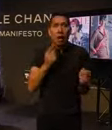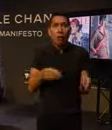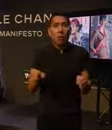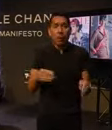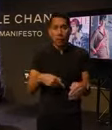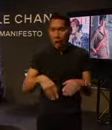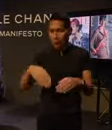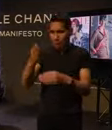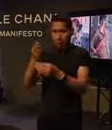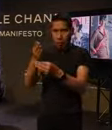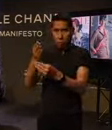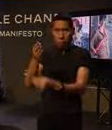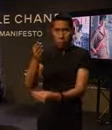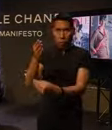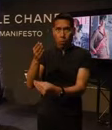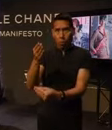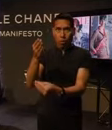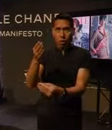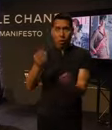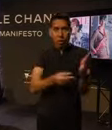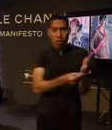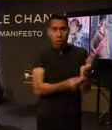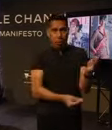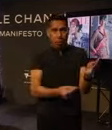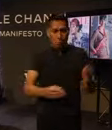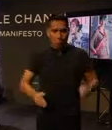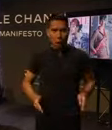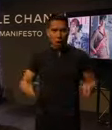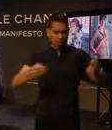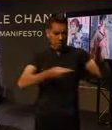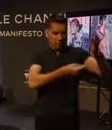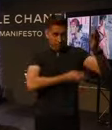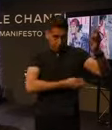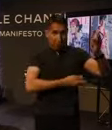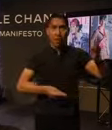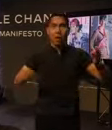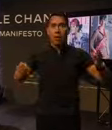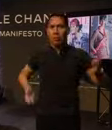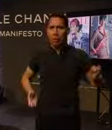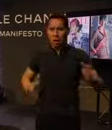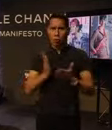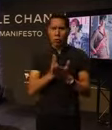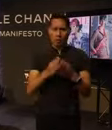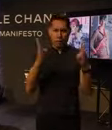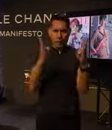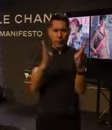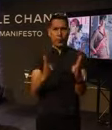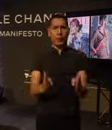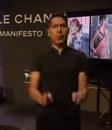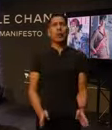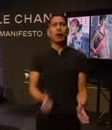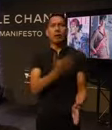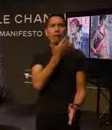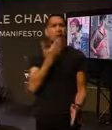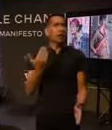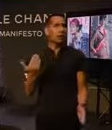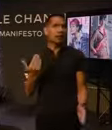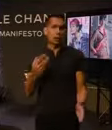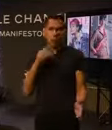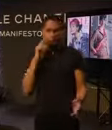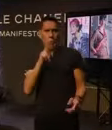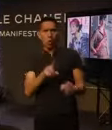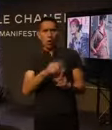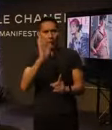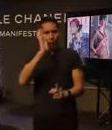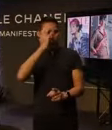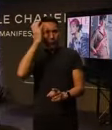your arm up and the jacket sits at the bust line. So this beautiful, beautiful luxury. I really admire